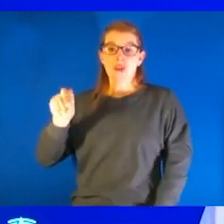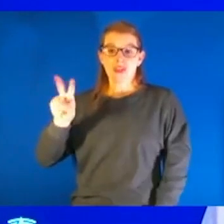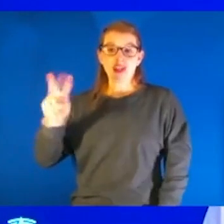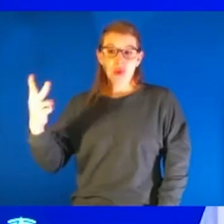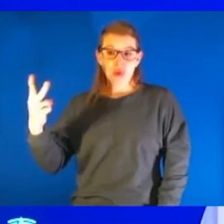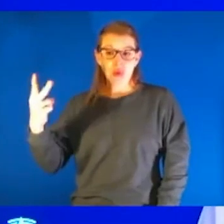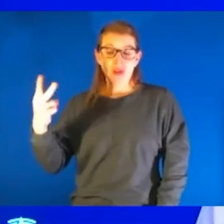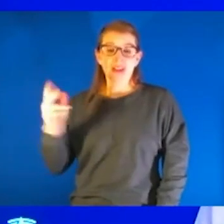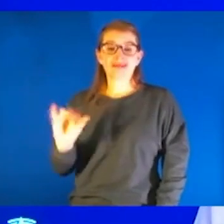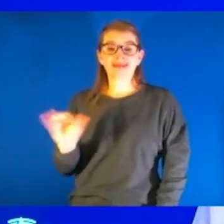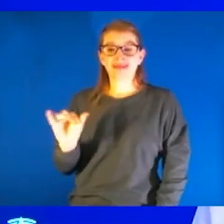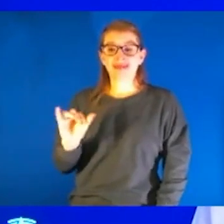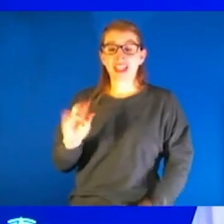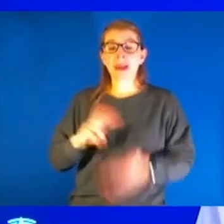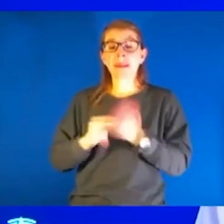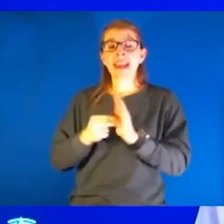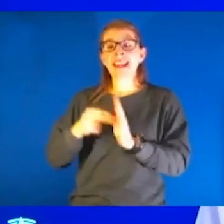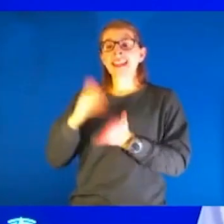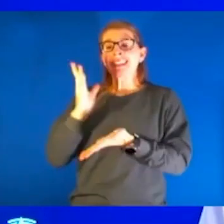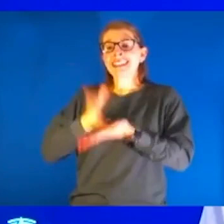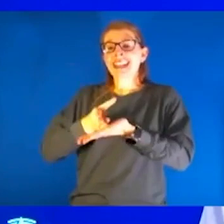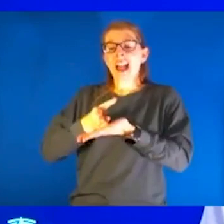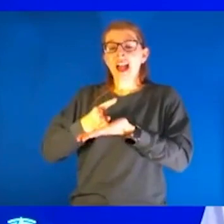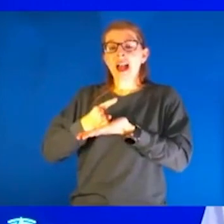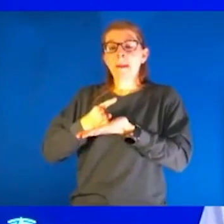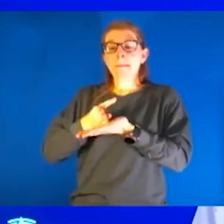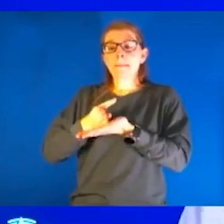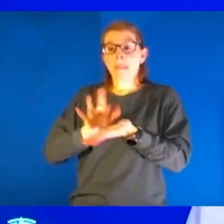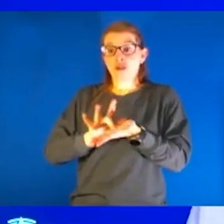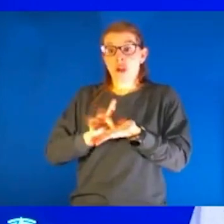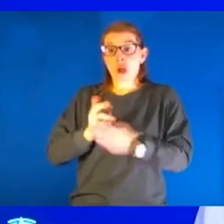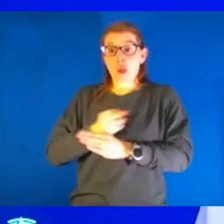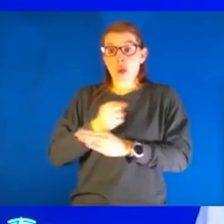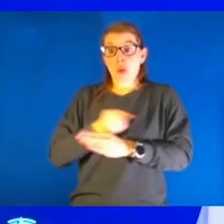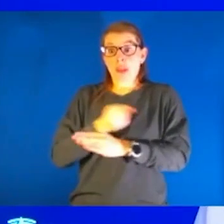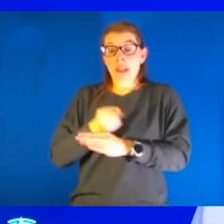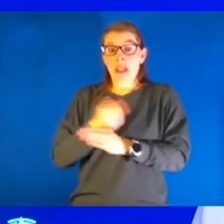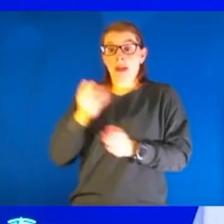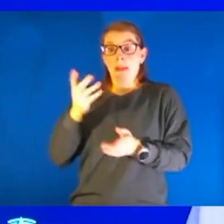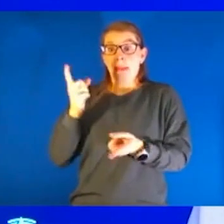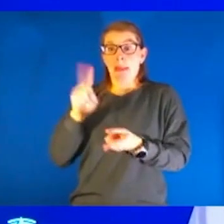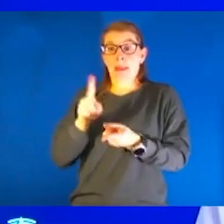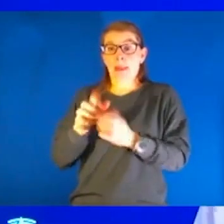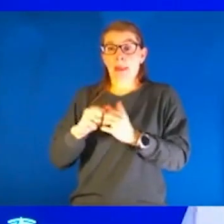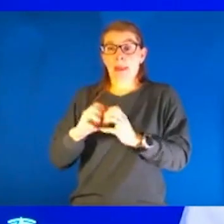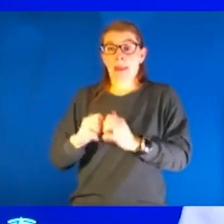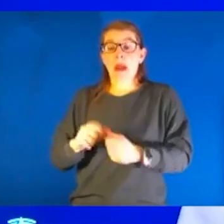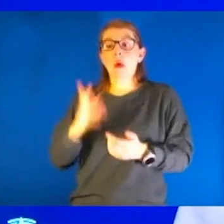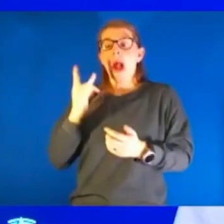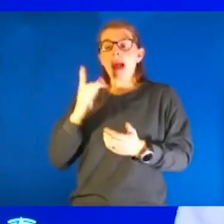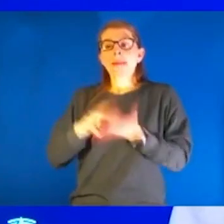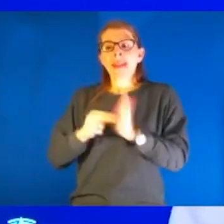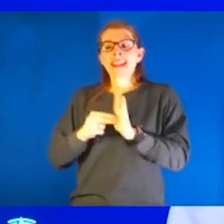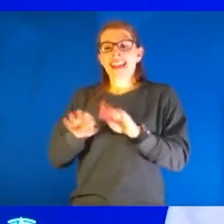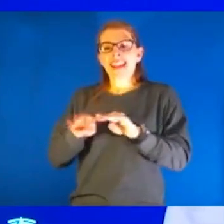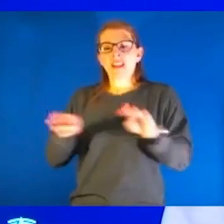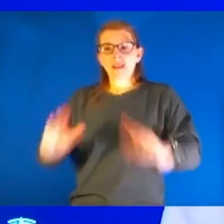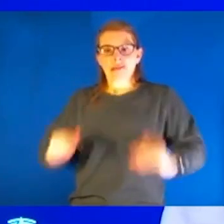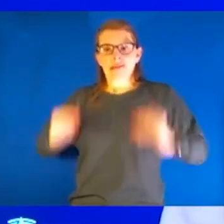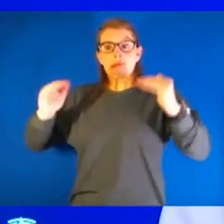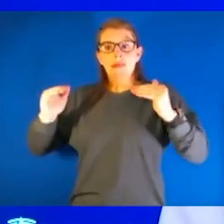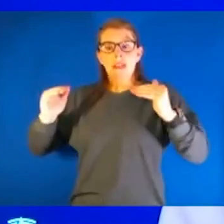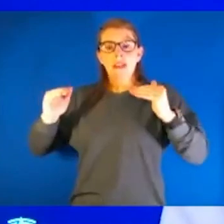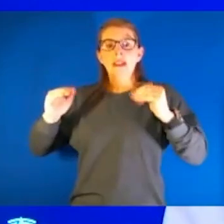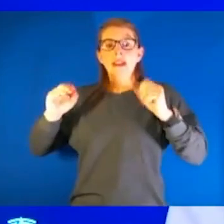stop the degradation of that drug that you are using, so that it stays high levels in your system, so that it can actually affect